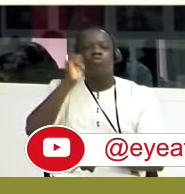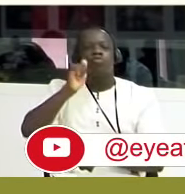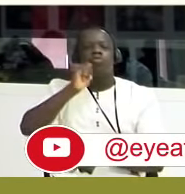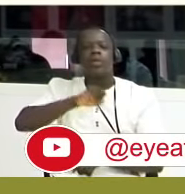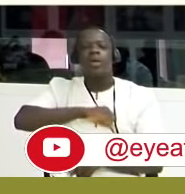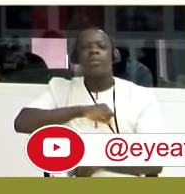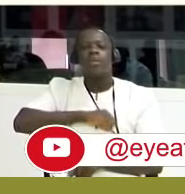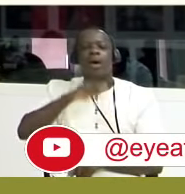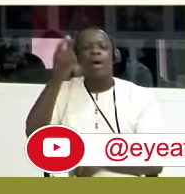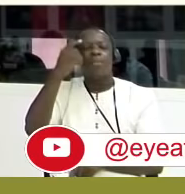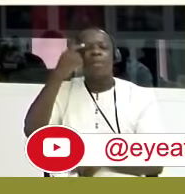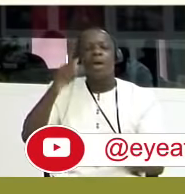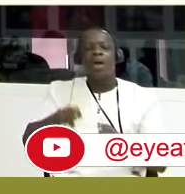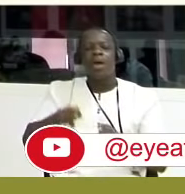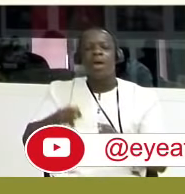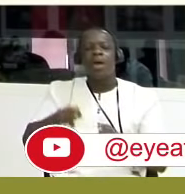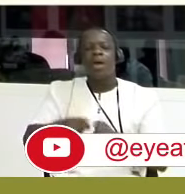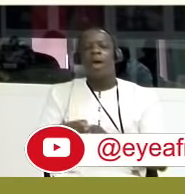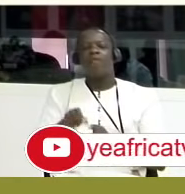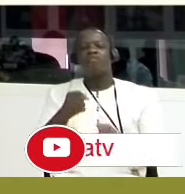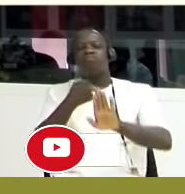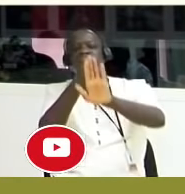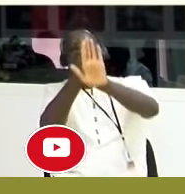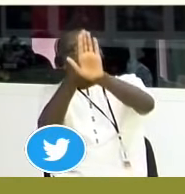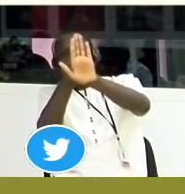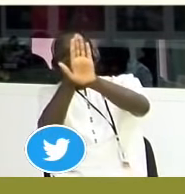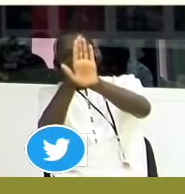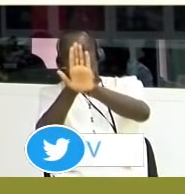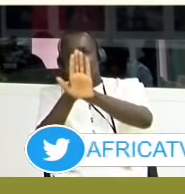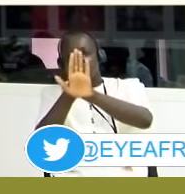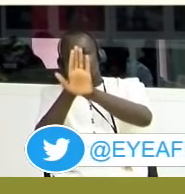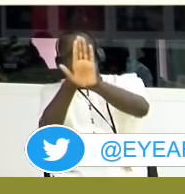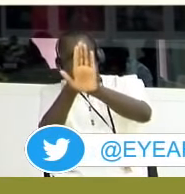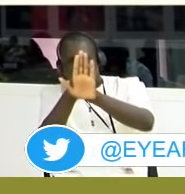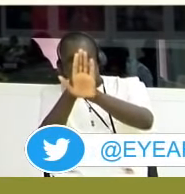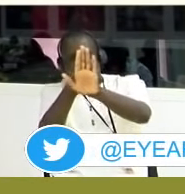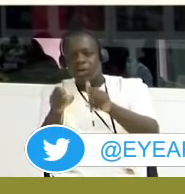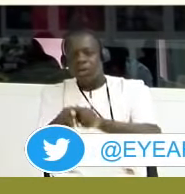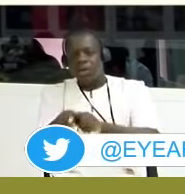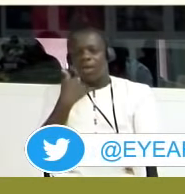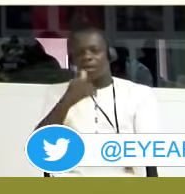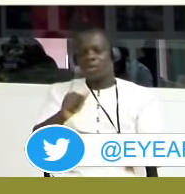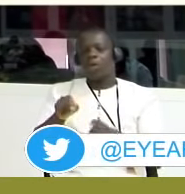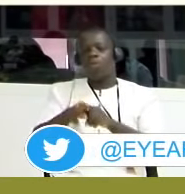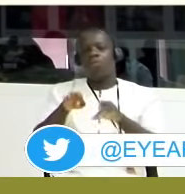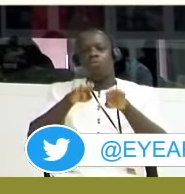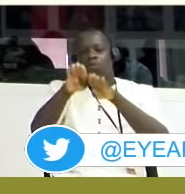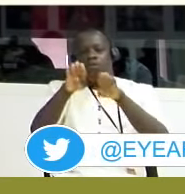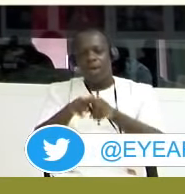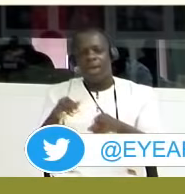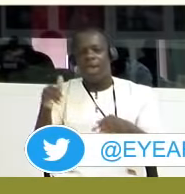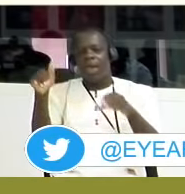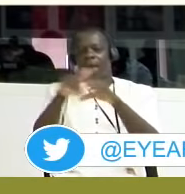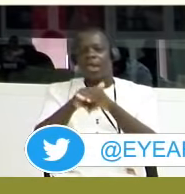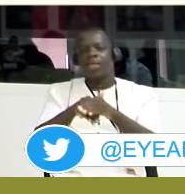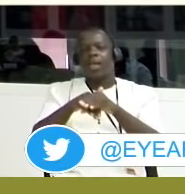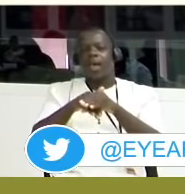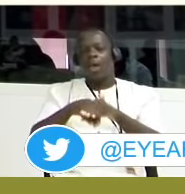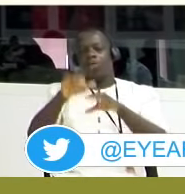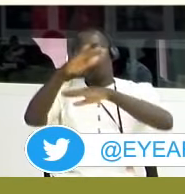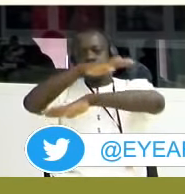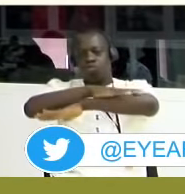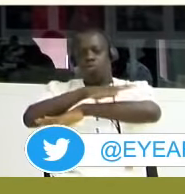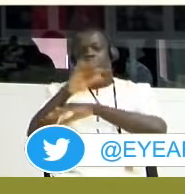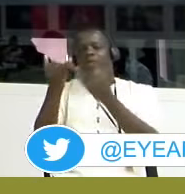had and ask them to move and get back into the school to free the traffic. So at that point, the PIU